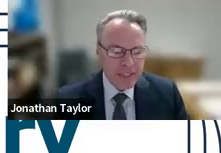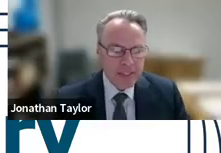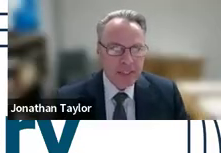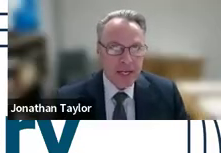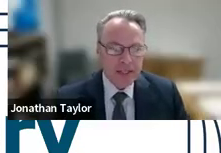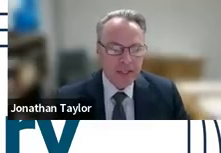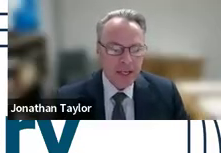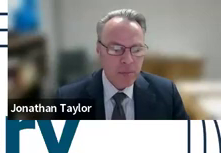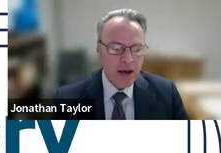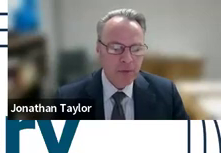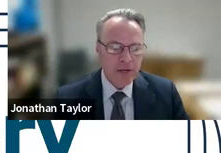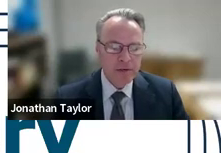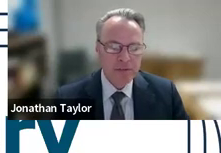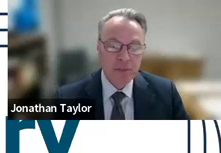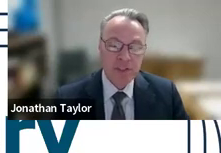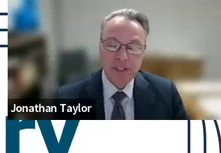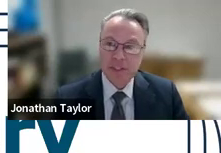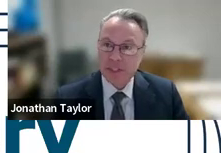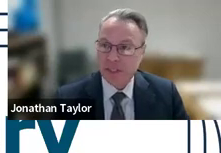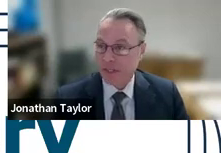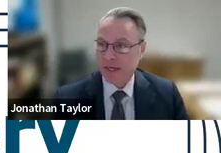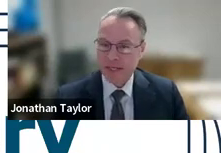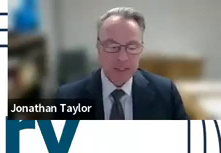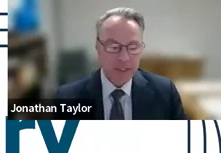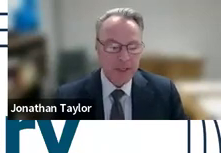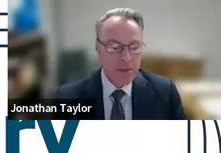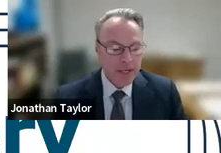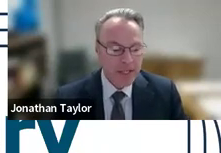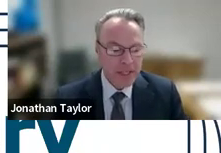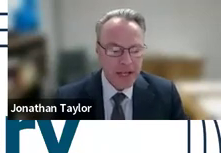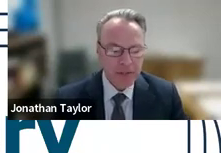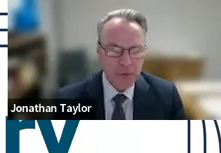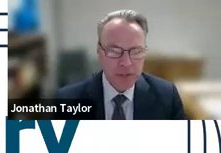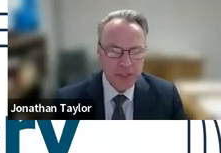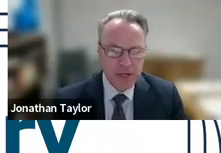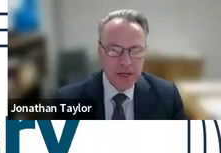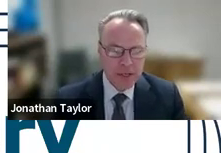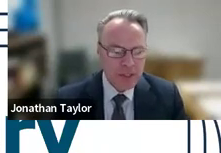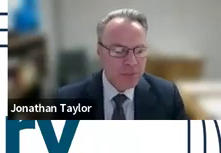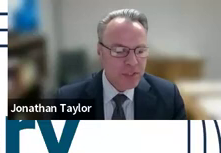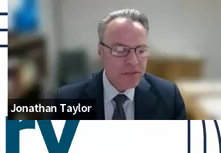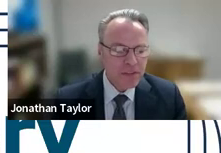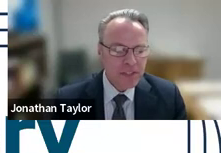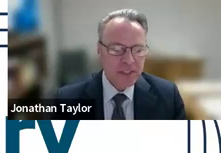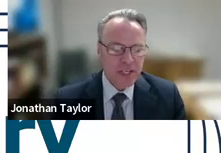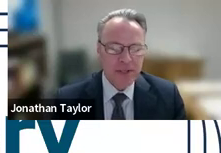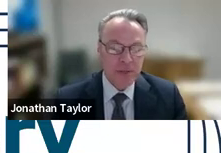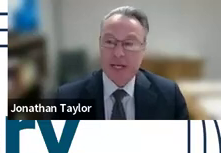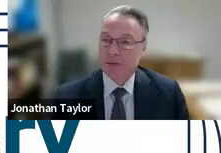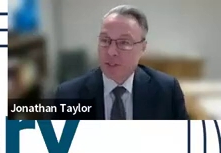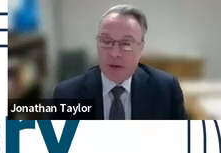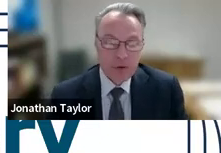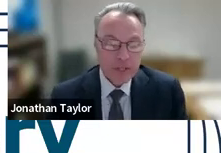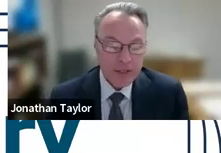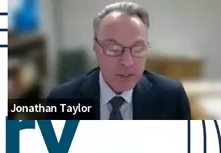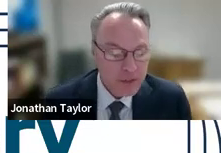on the NACDD side came out of some discussions in the NACDD Medicaid Task Force. Specifically, this came out of